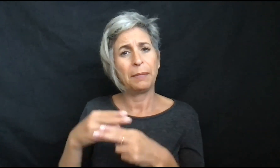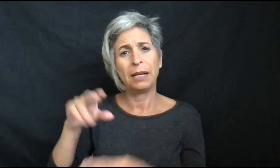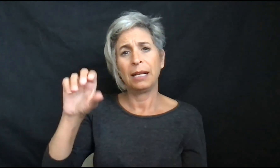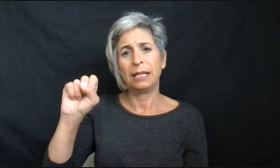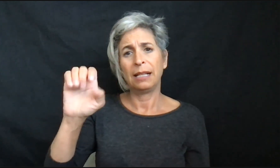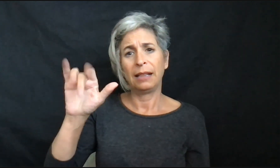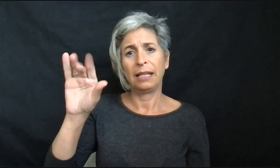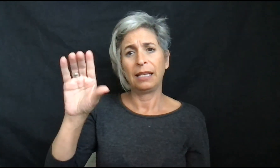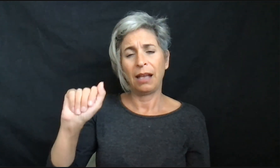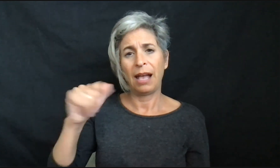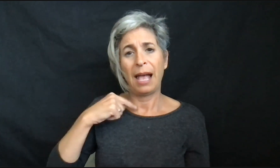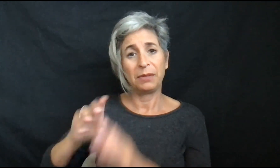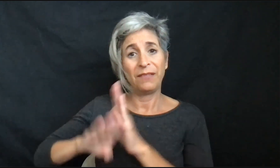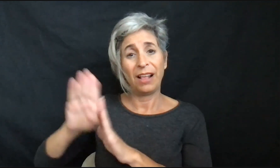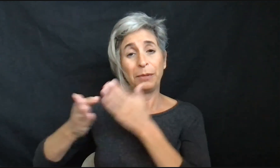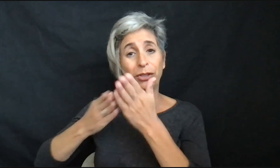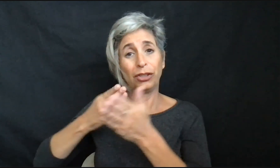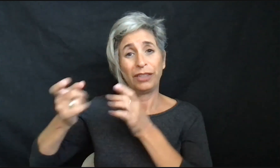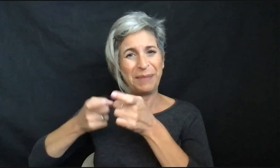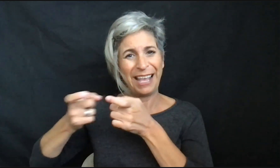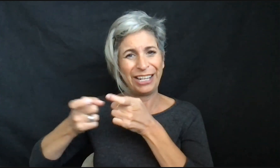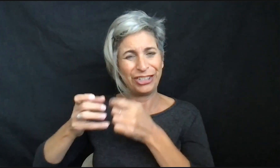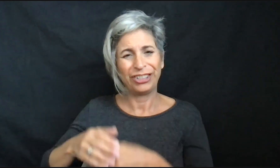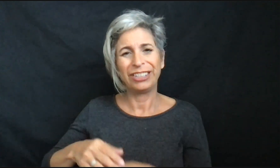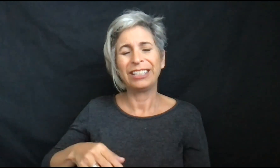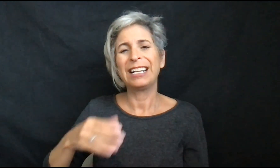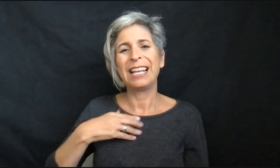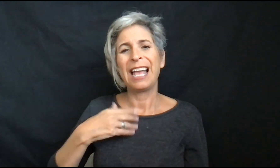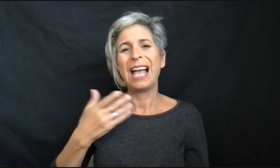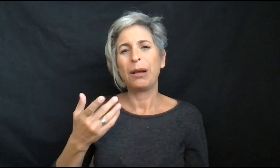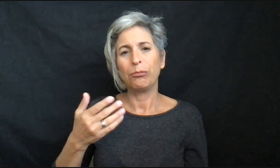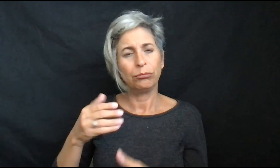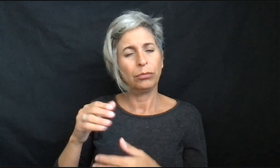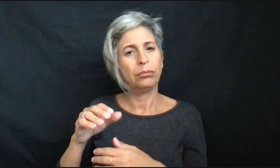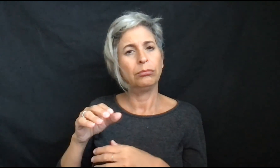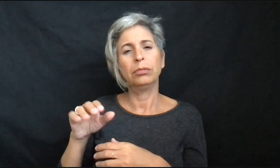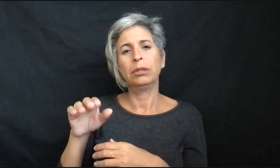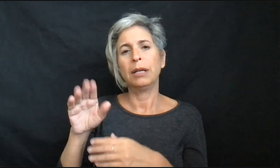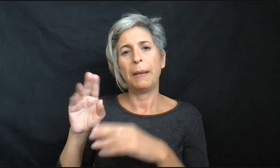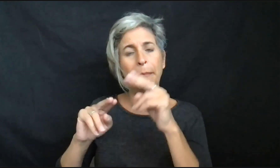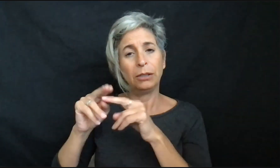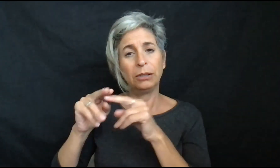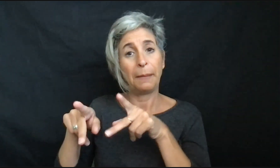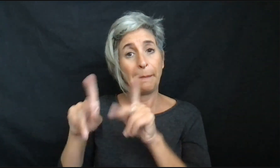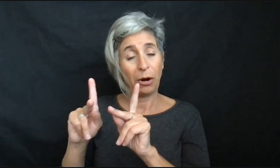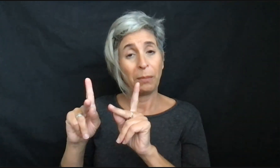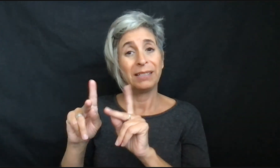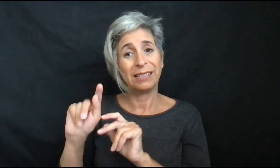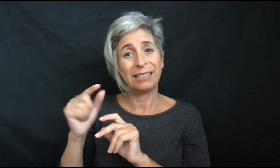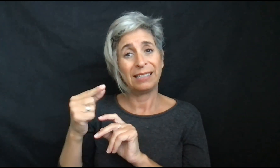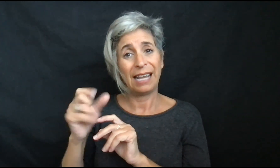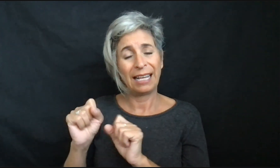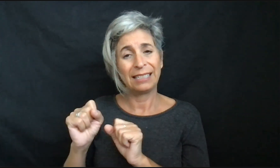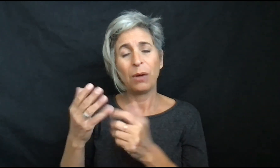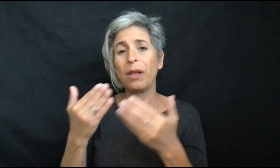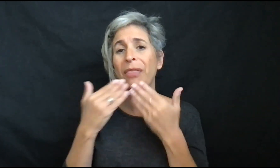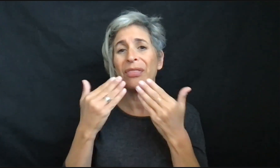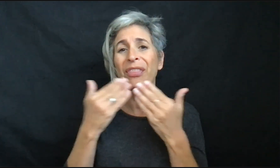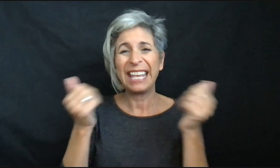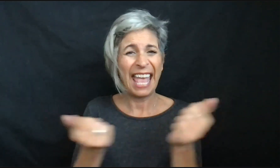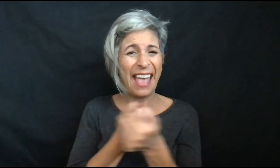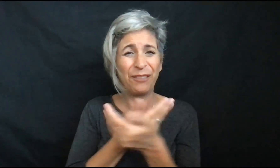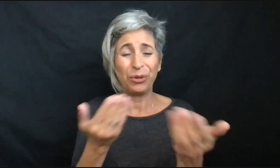am the Development Services Manager, overseeing business tags and building permits. And I wanted to thank each and every one